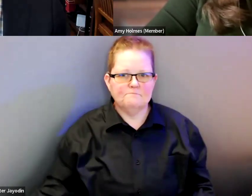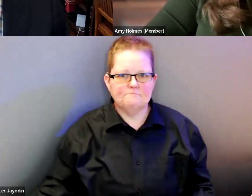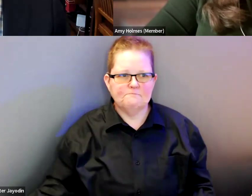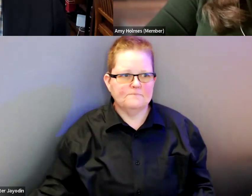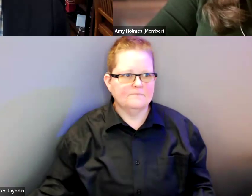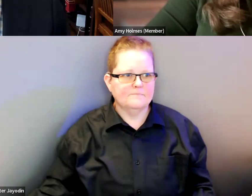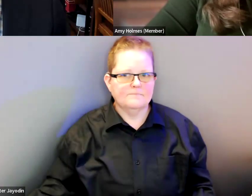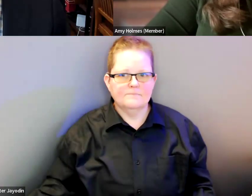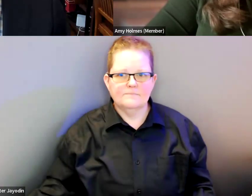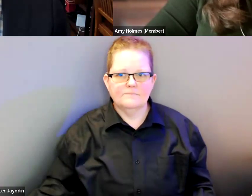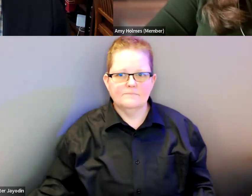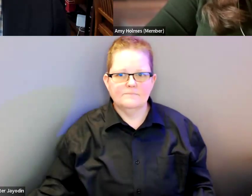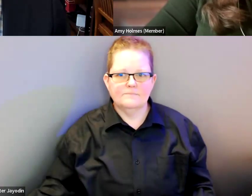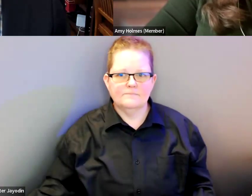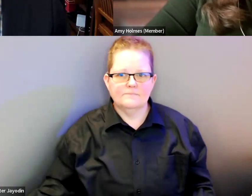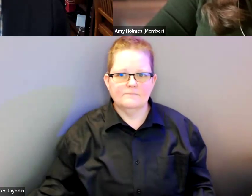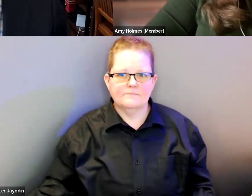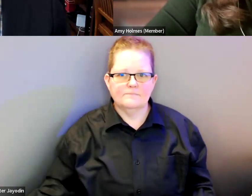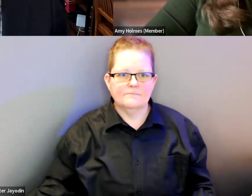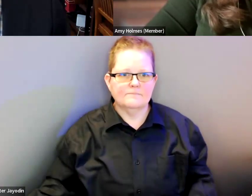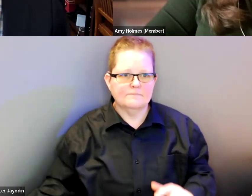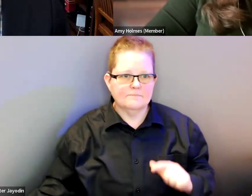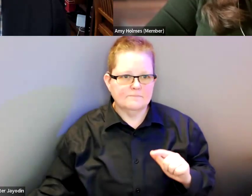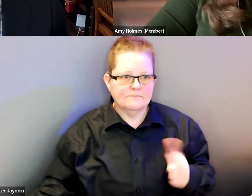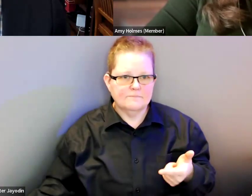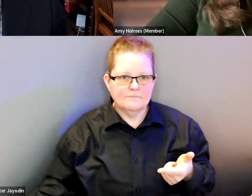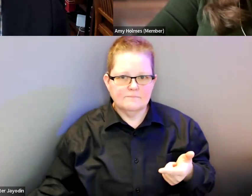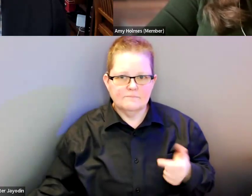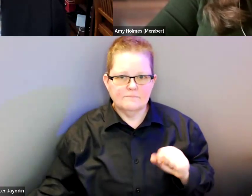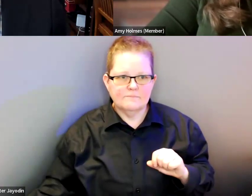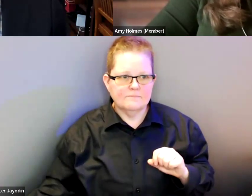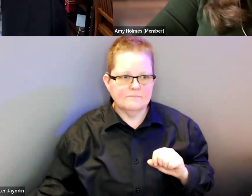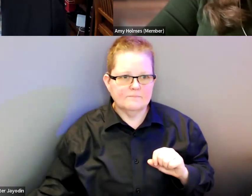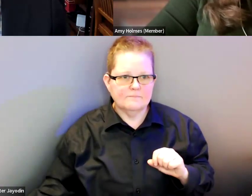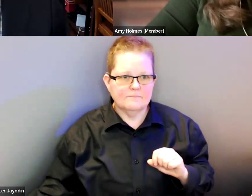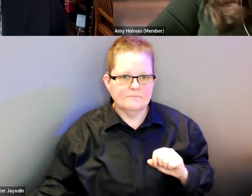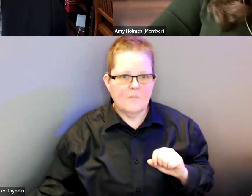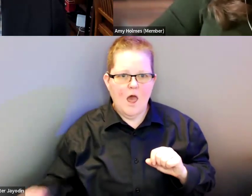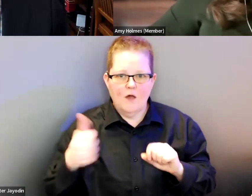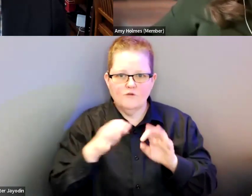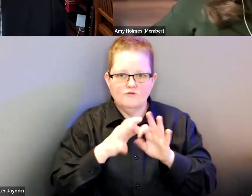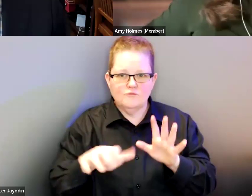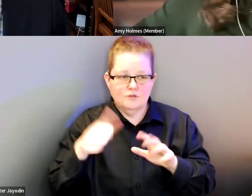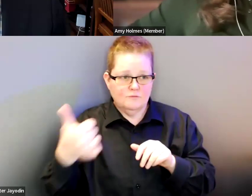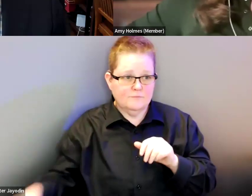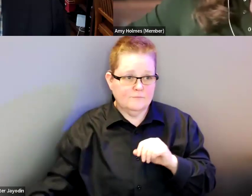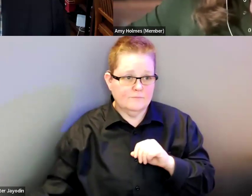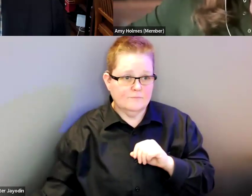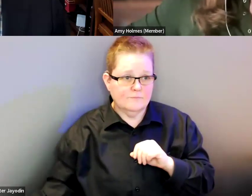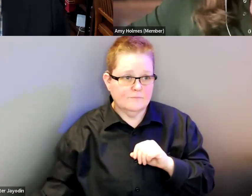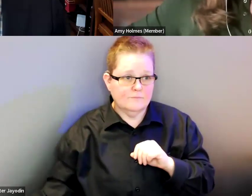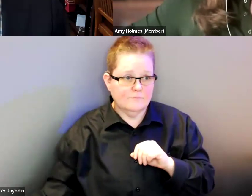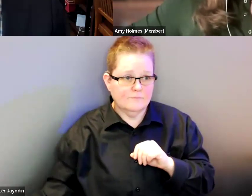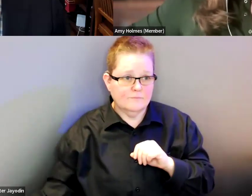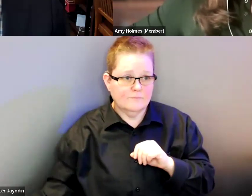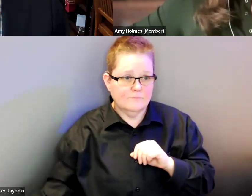would, you need a majority of the subcommittee members to report something out. So if we have 15 members